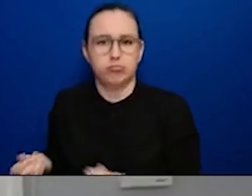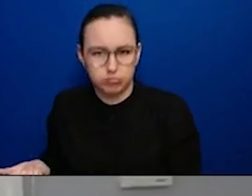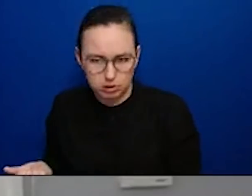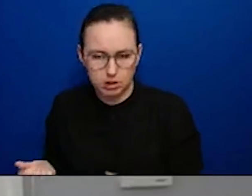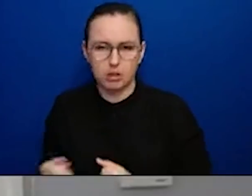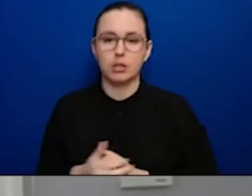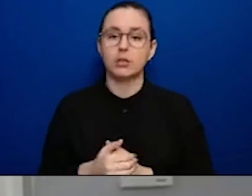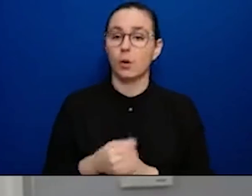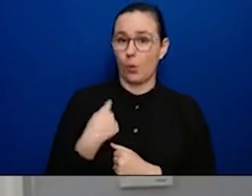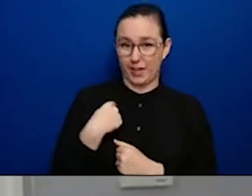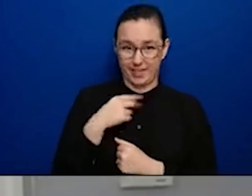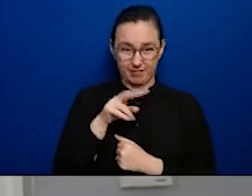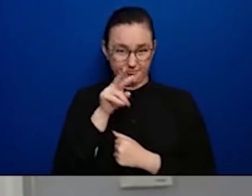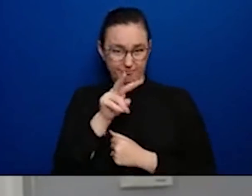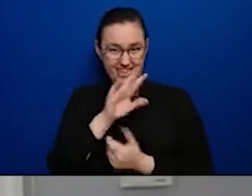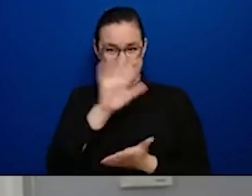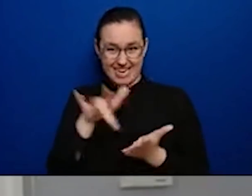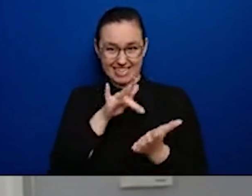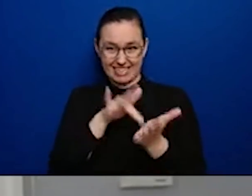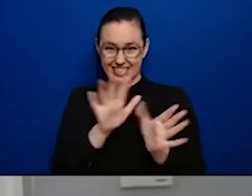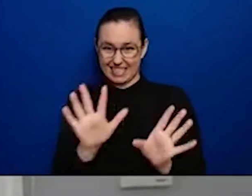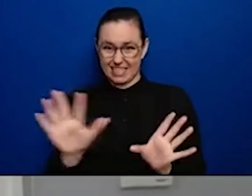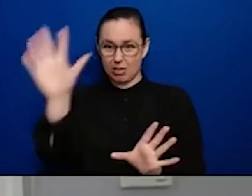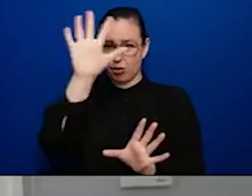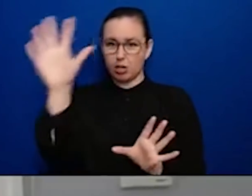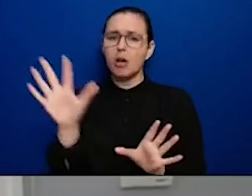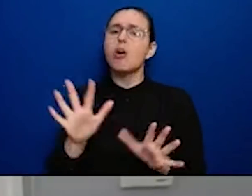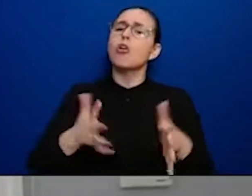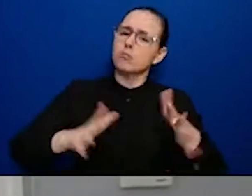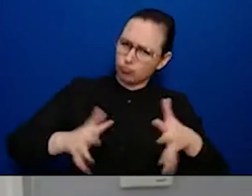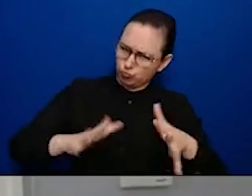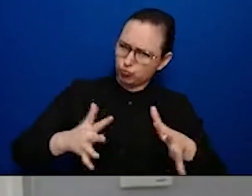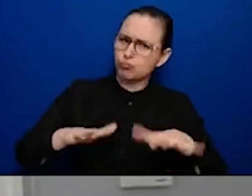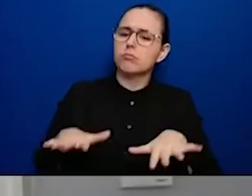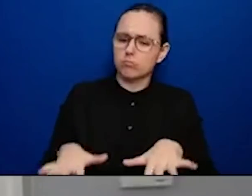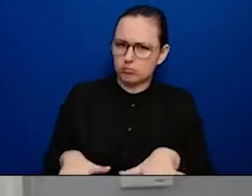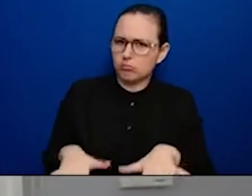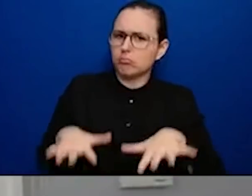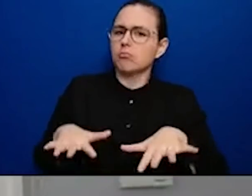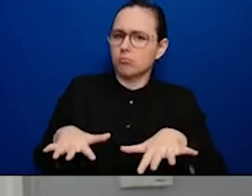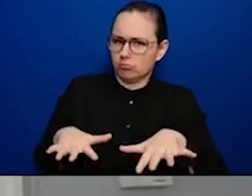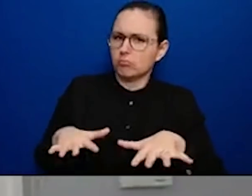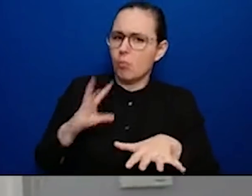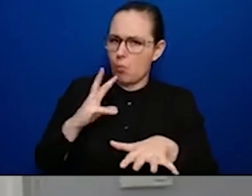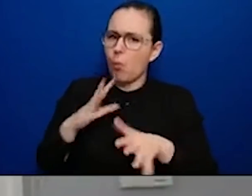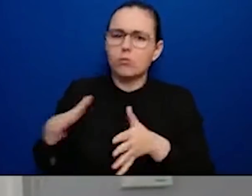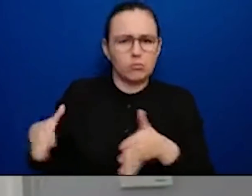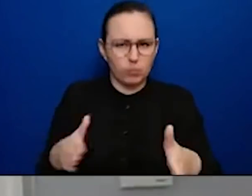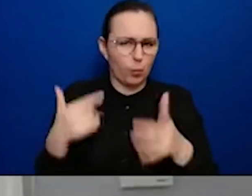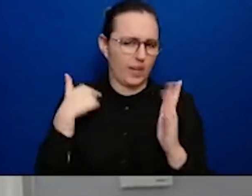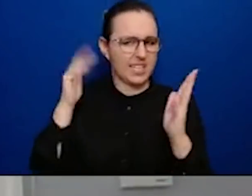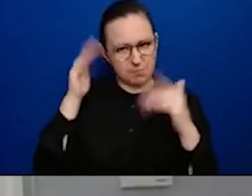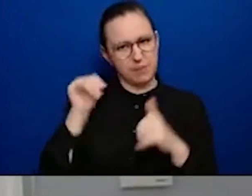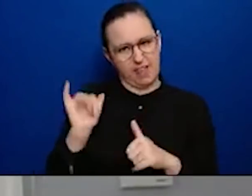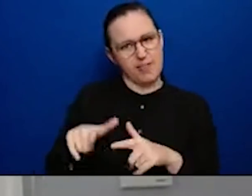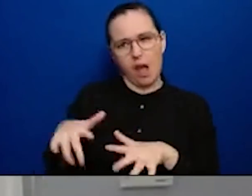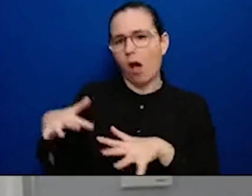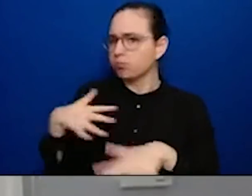Howe Sound. And there's still a really good pulse this afternoon into the evening hours before it's over, and we